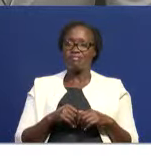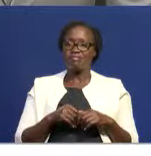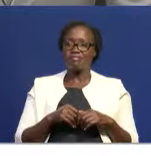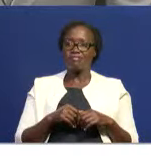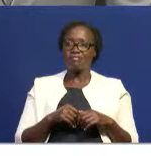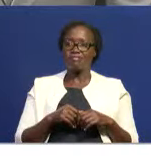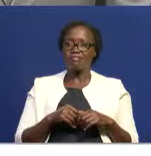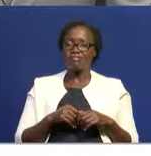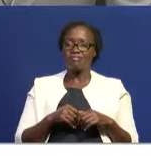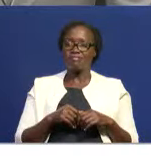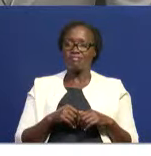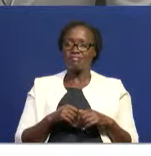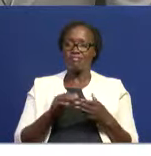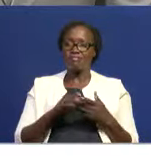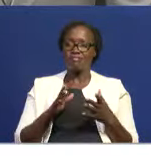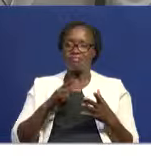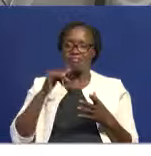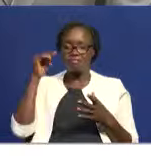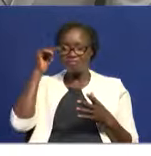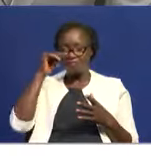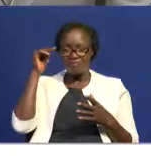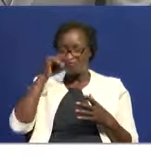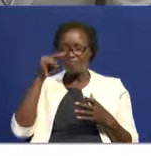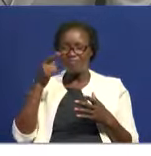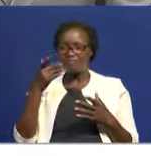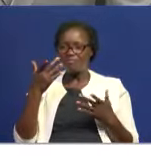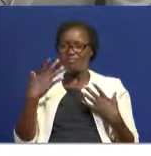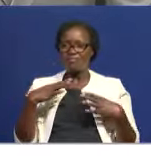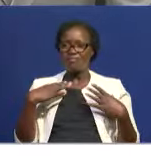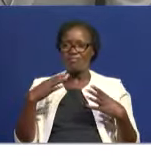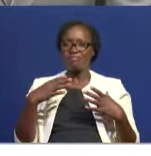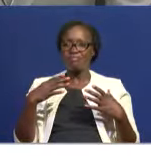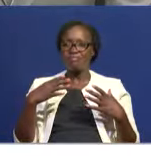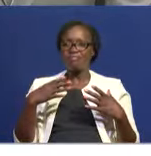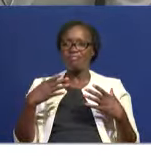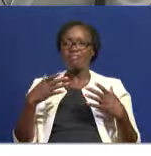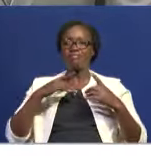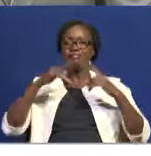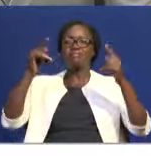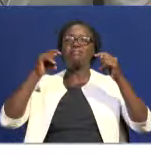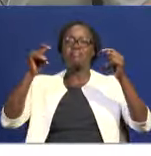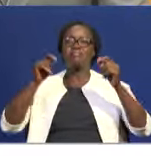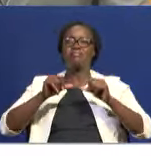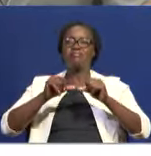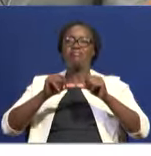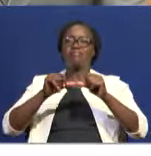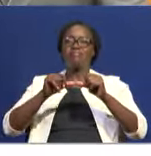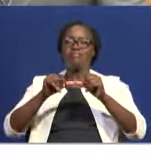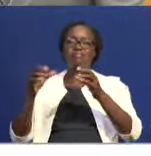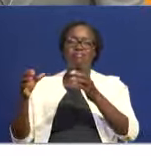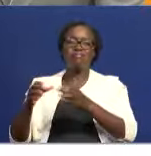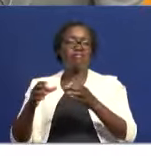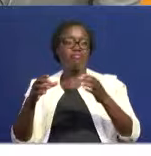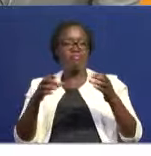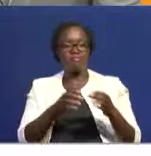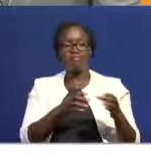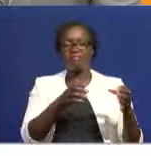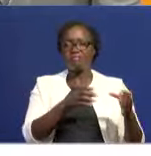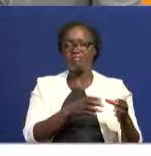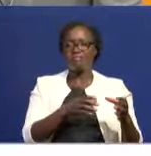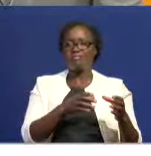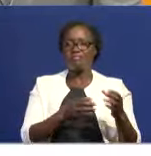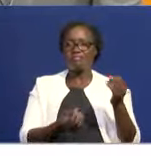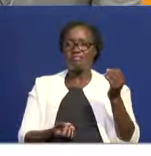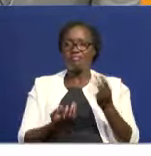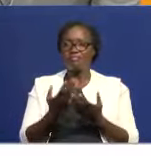More tear gas canisters have been lobbed as the protesters continue to regroup there, where they have lit